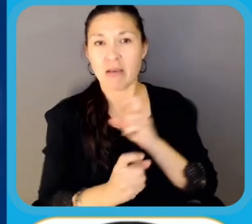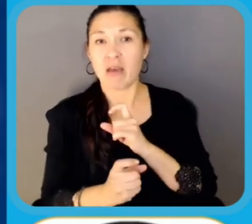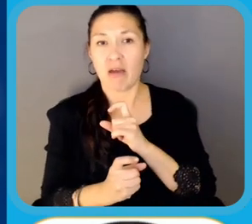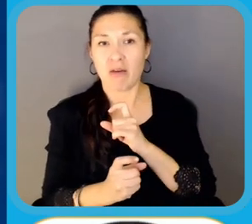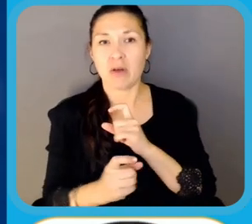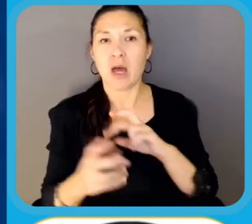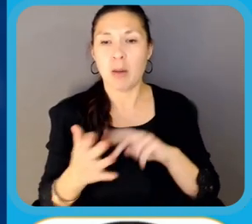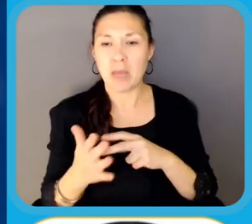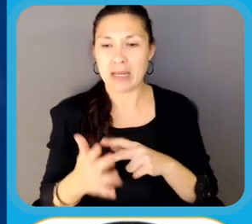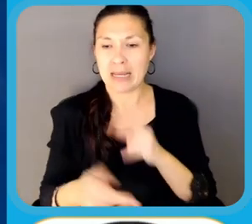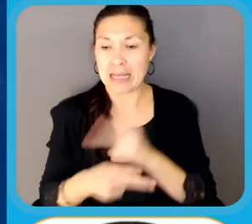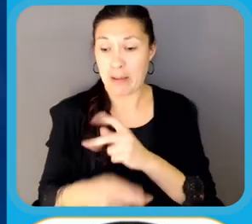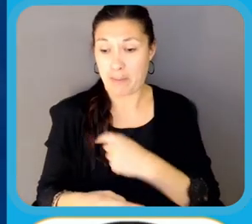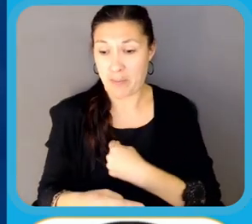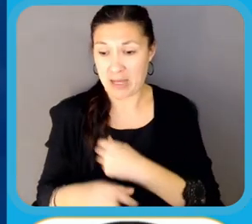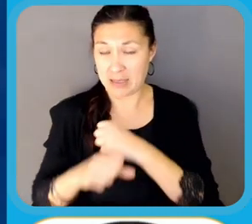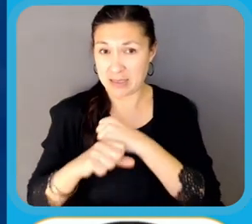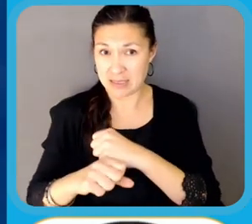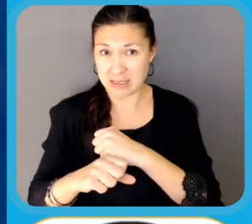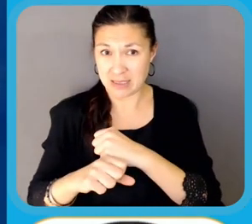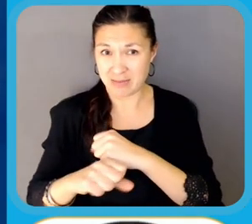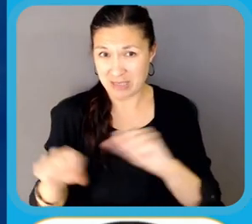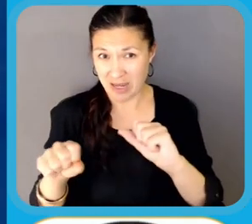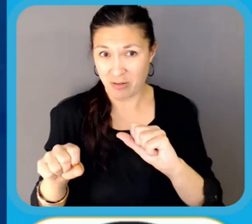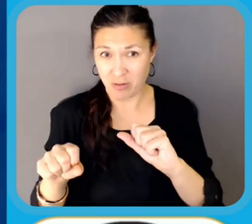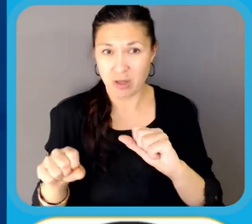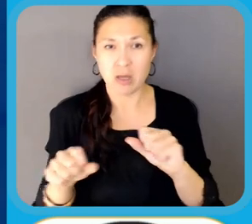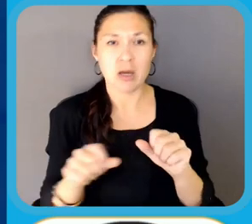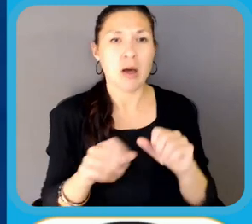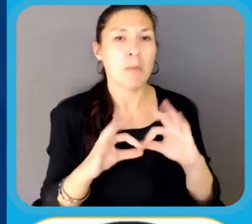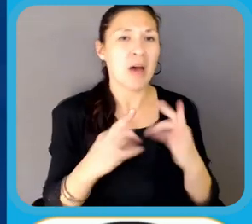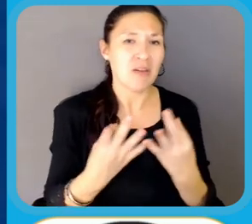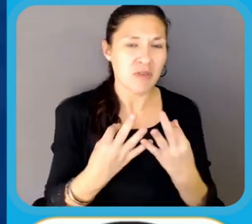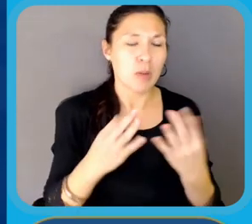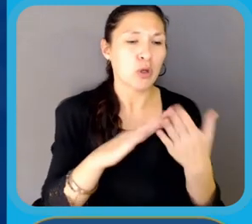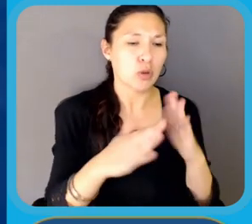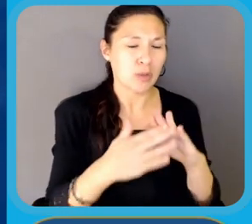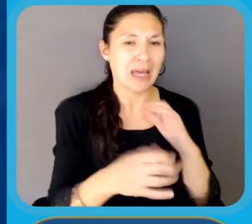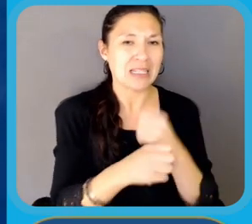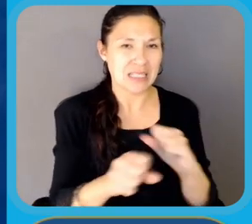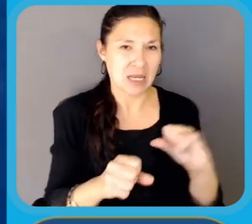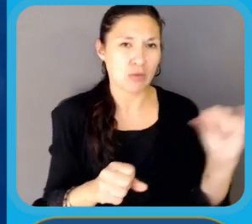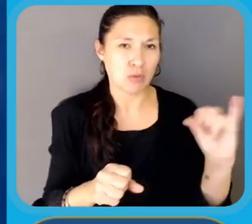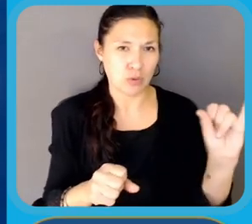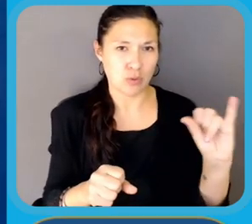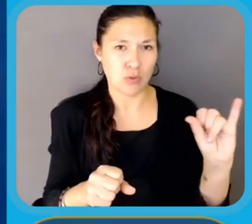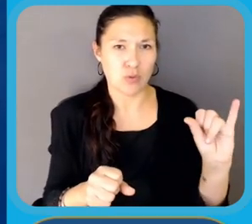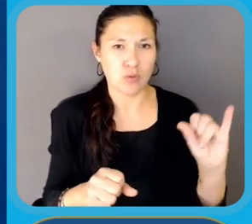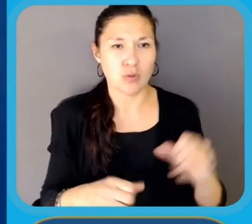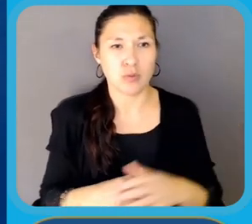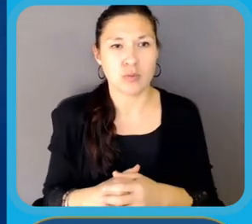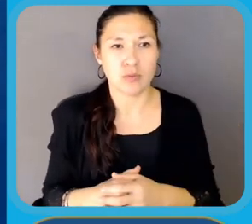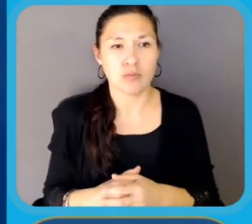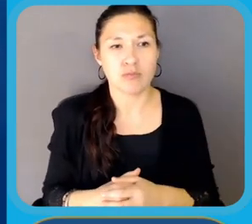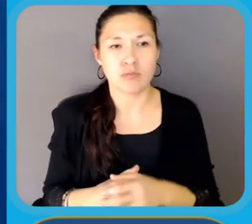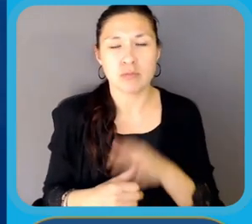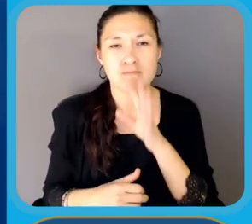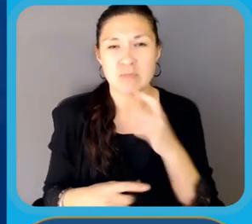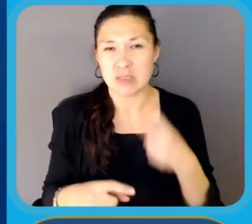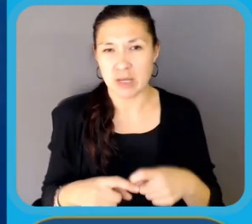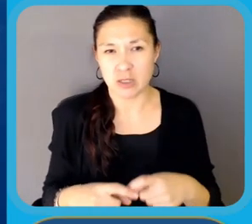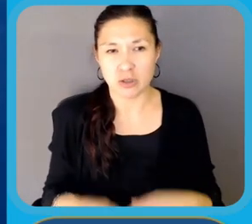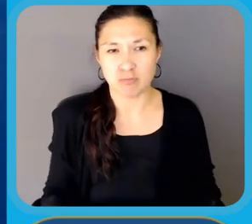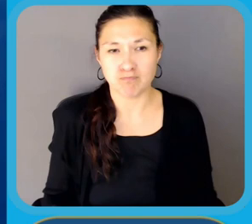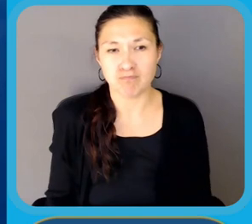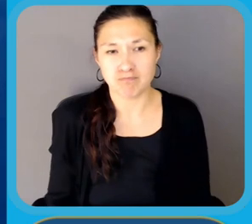and most importantly, the safety of my family and the community that we're out there protecting every single day. Ya me puse la segunda dosis de